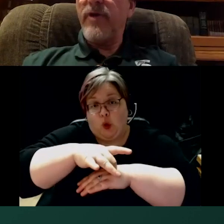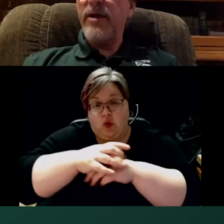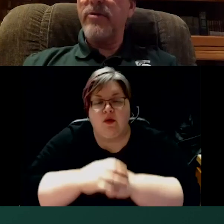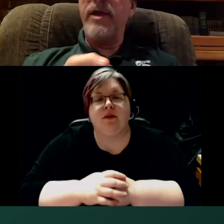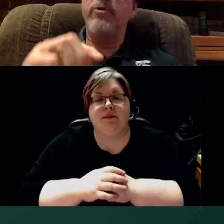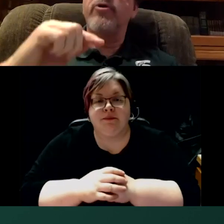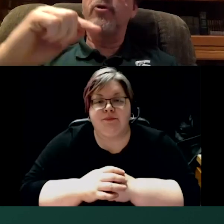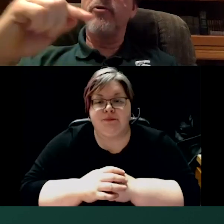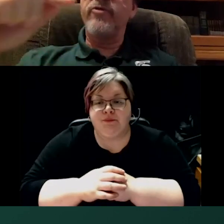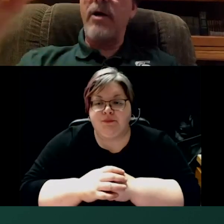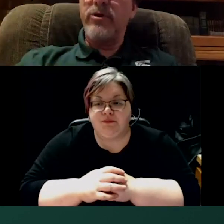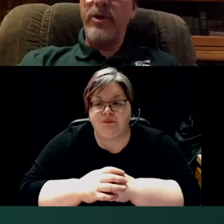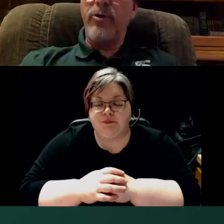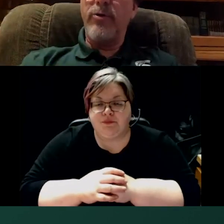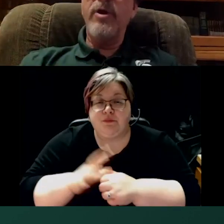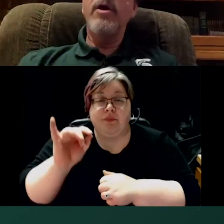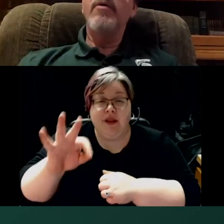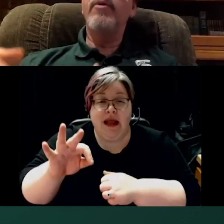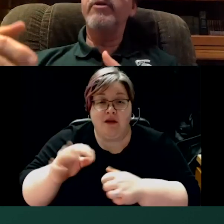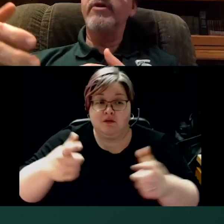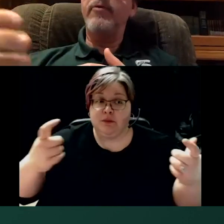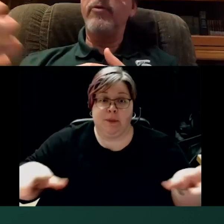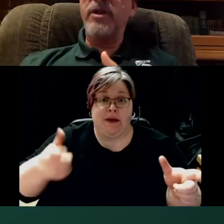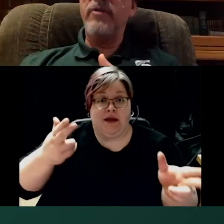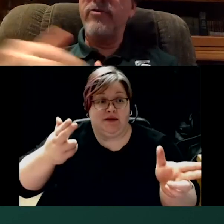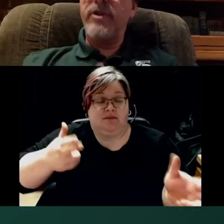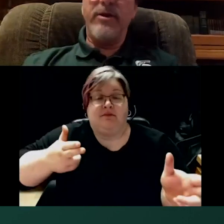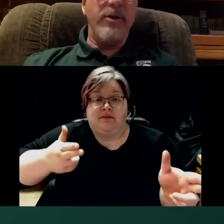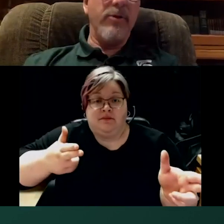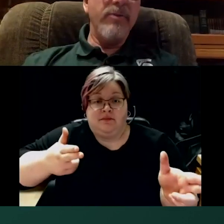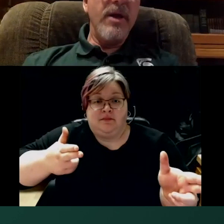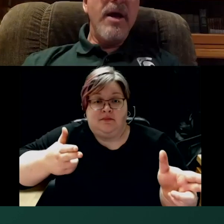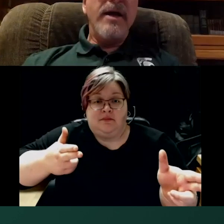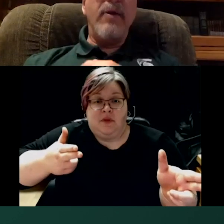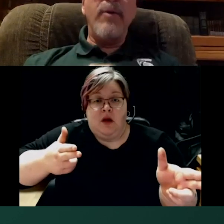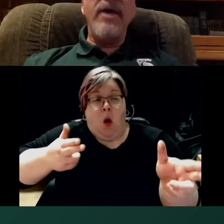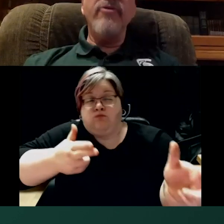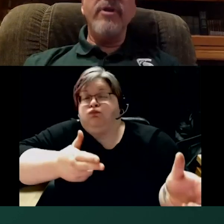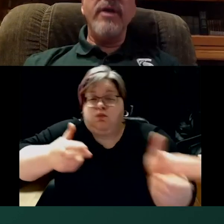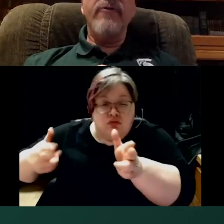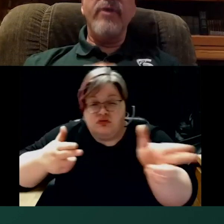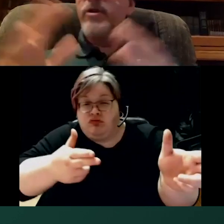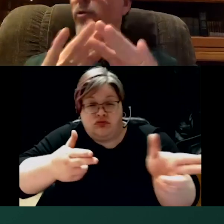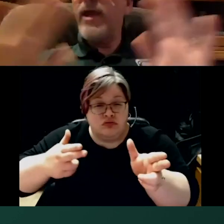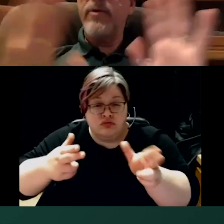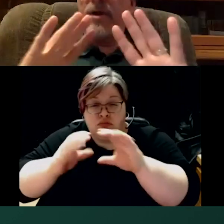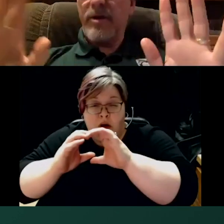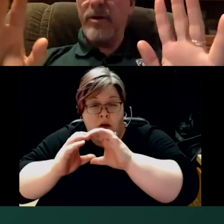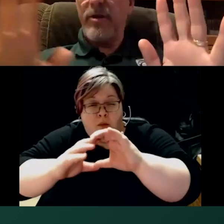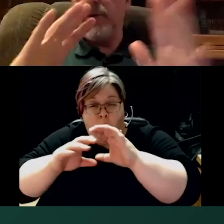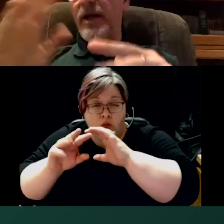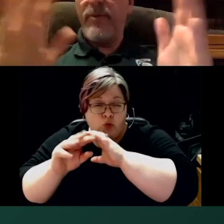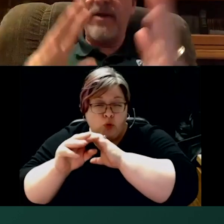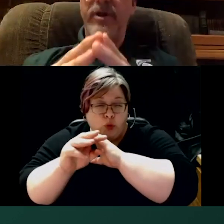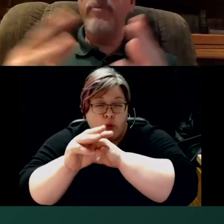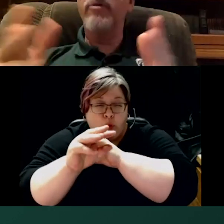little faster, it would curve down to the Earth, but it would still eventually hit the Earth. Now imagine if there was no air resistance,